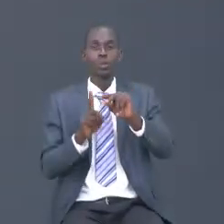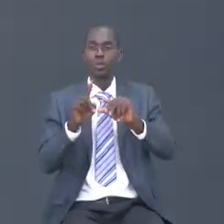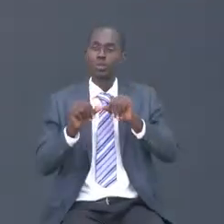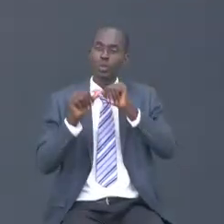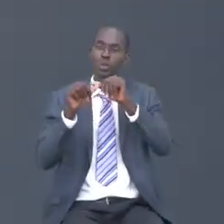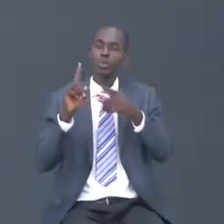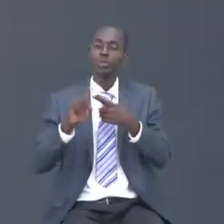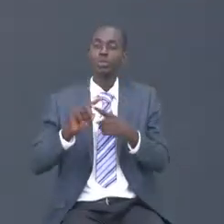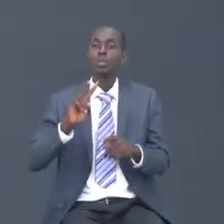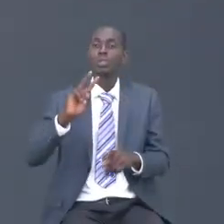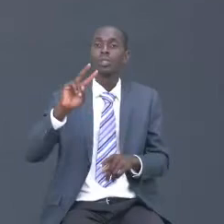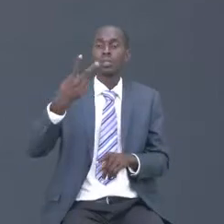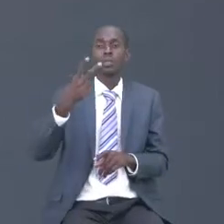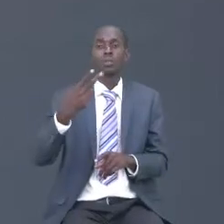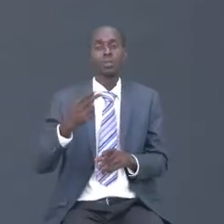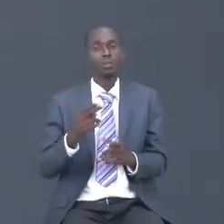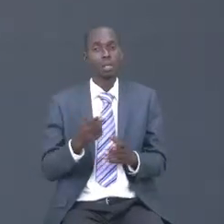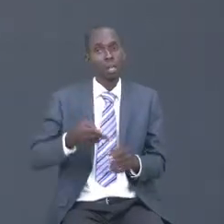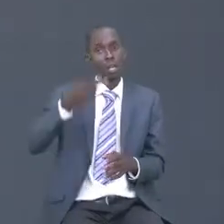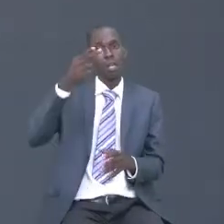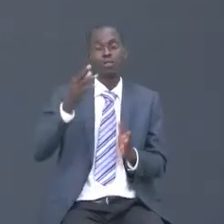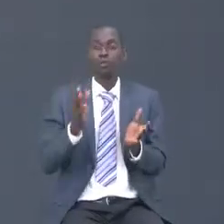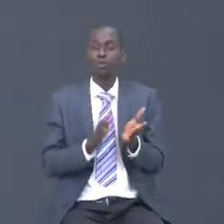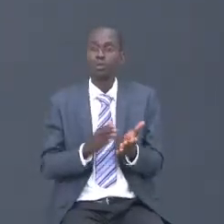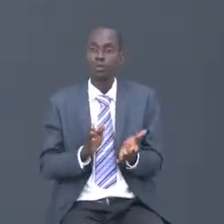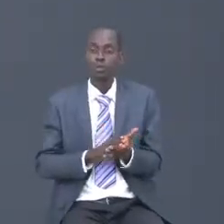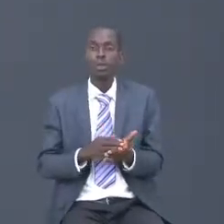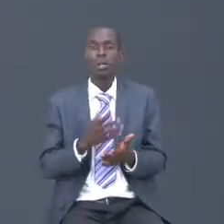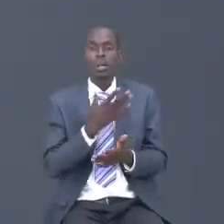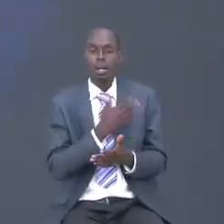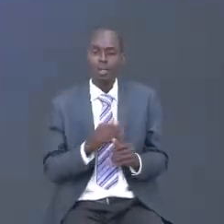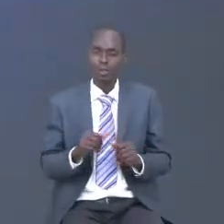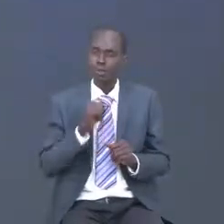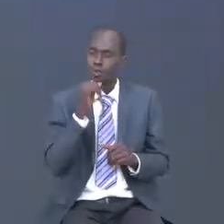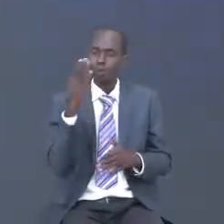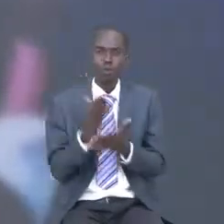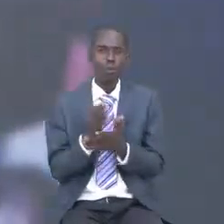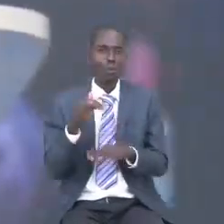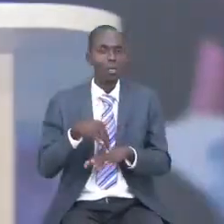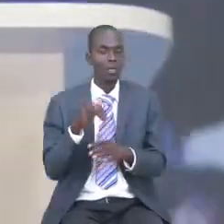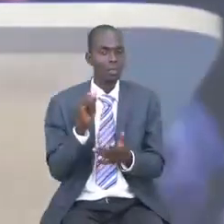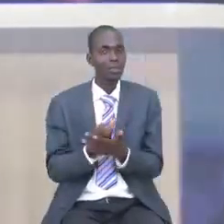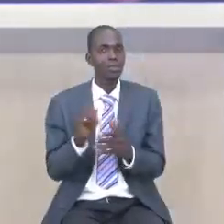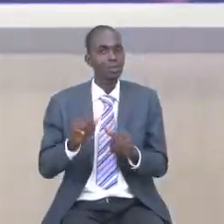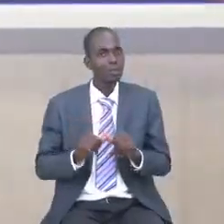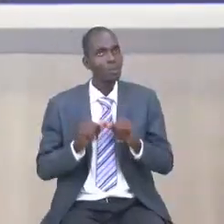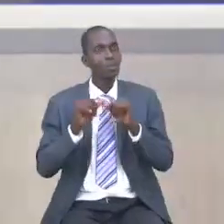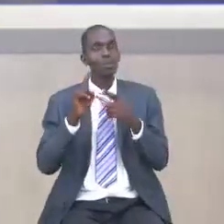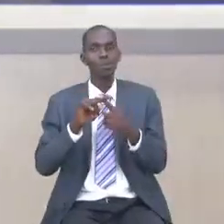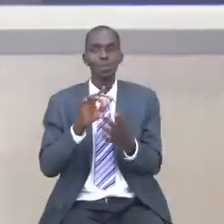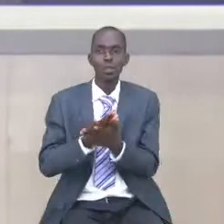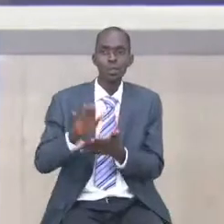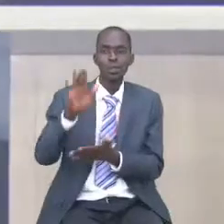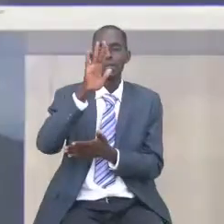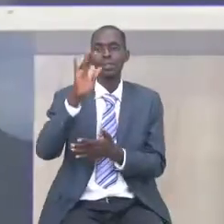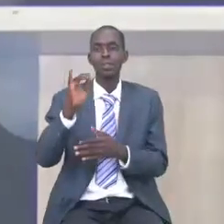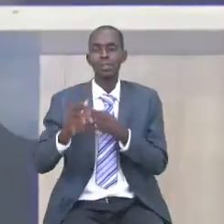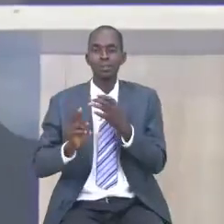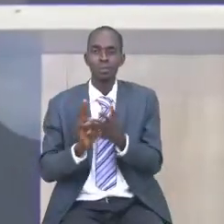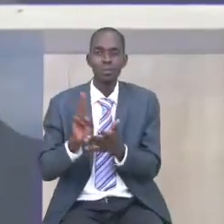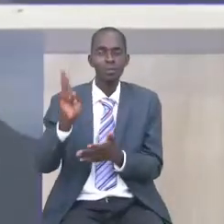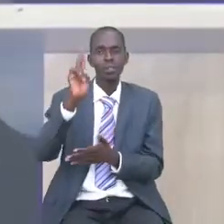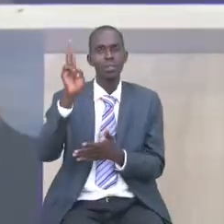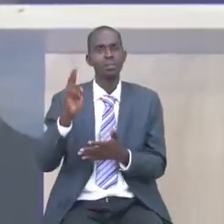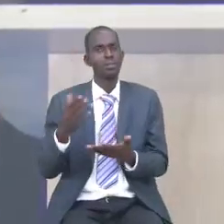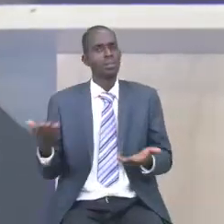stop. You keep on seeking. It's a continuous thing. And the moment you start, and